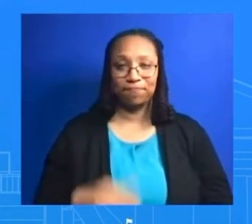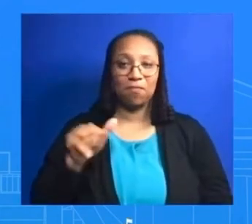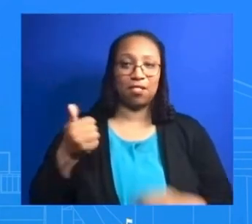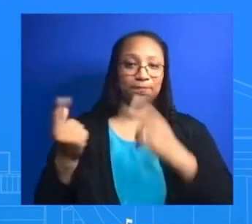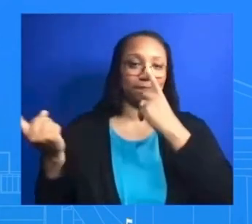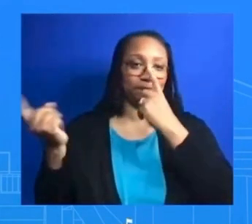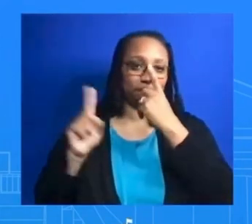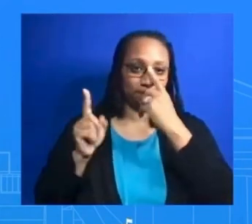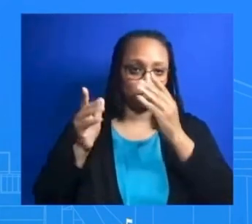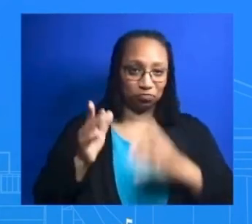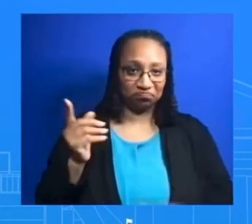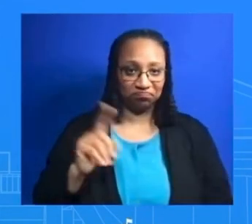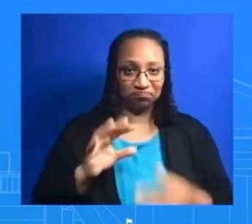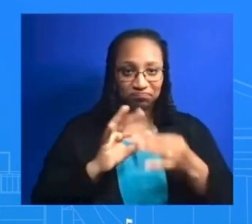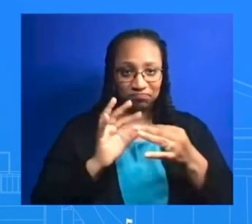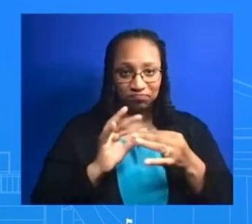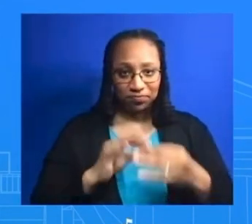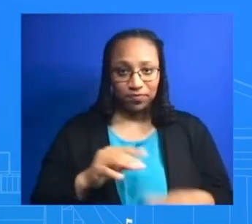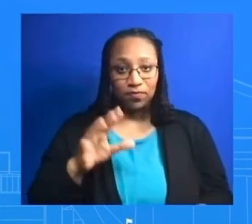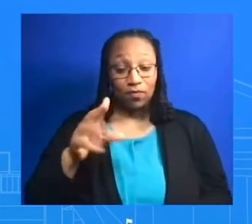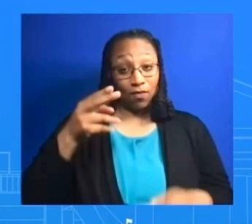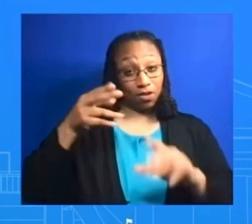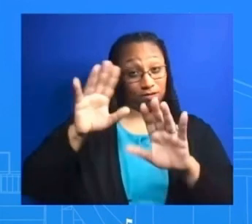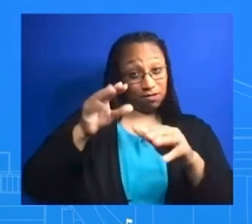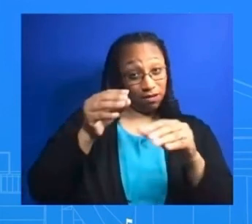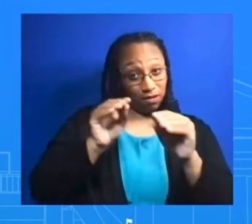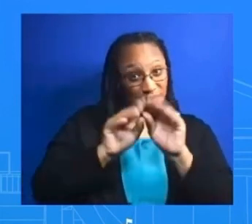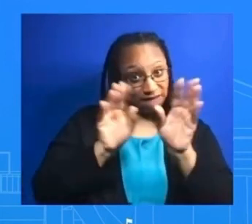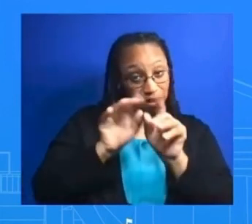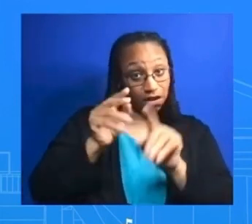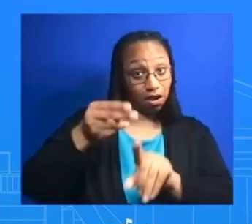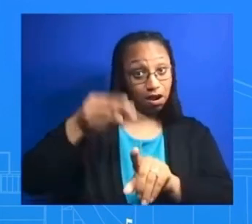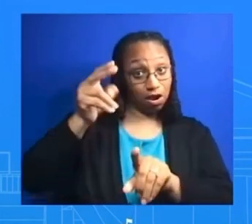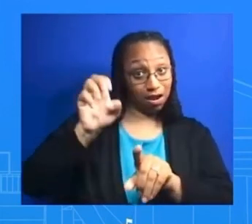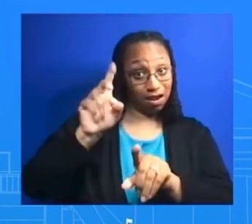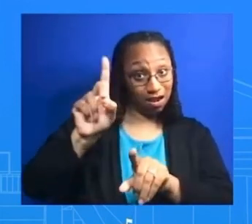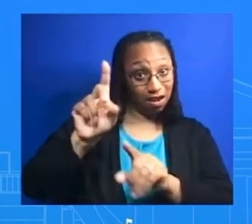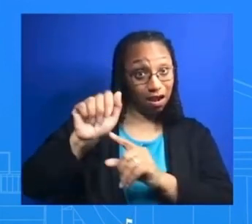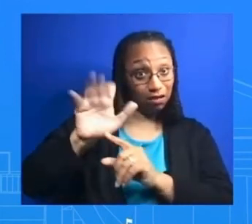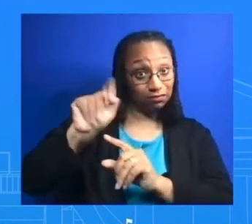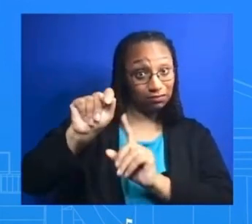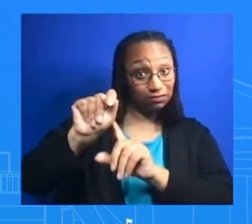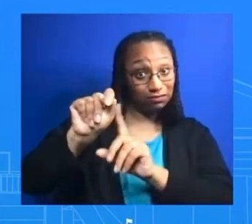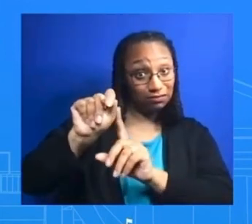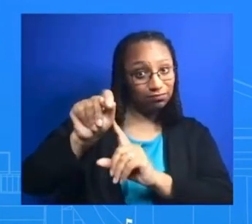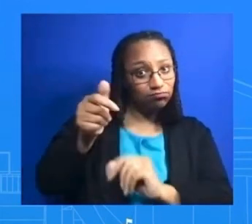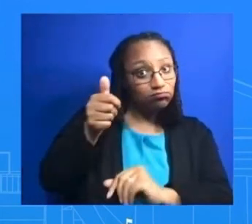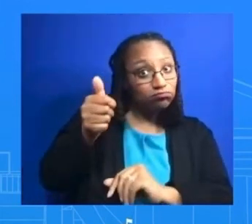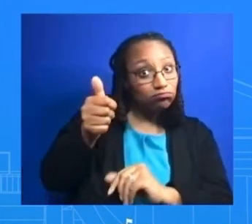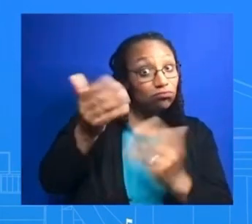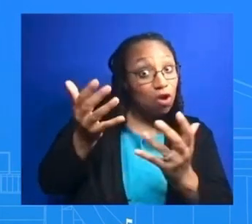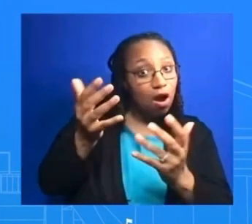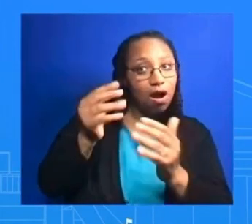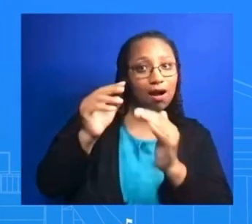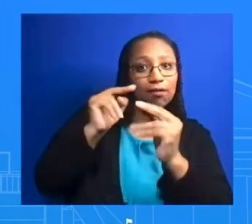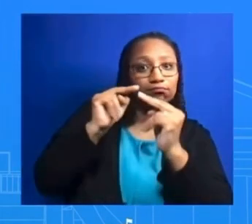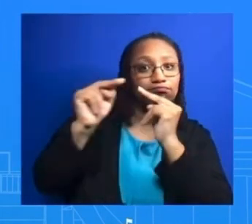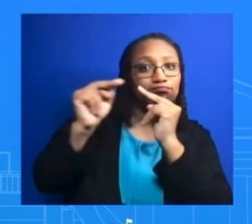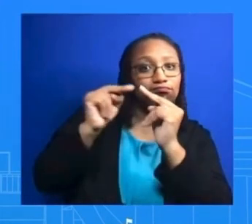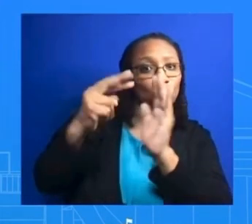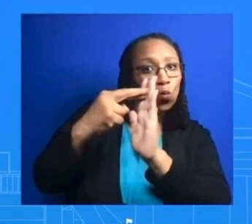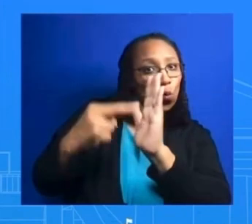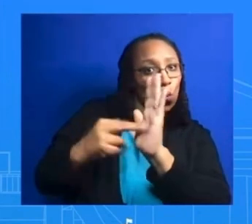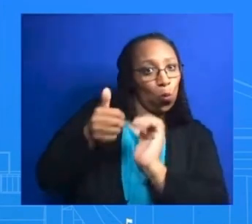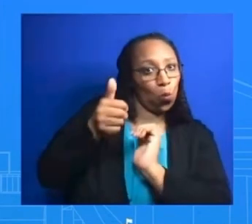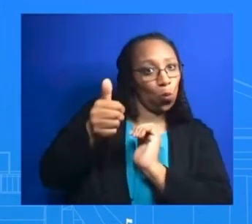The Higher Education Act rulemaking goes through what's called the negotiated rulemaking process. That's actually different than your typical rulemaking